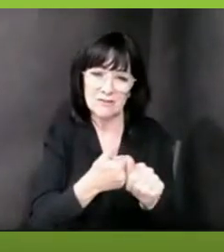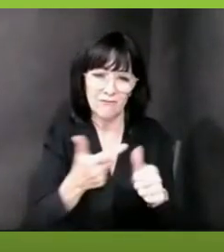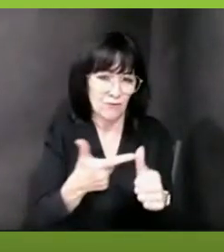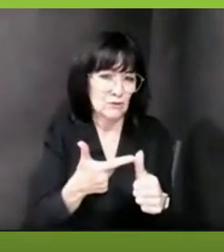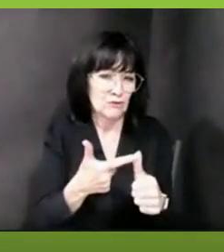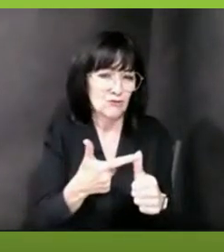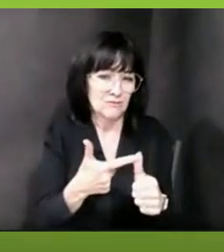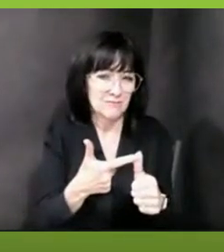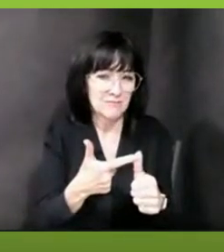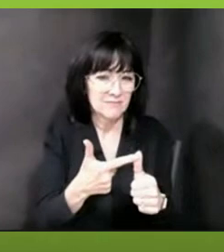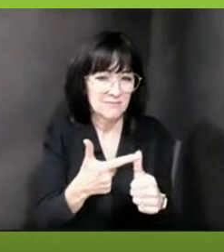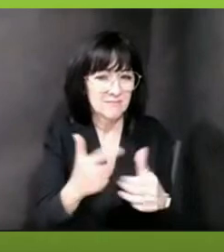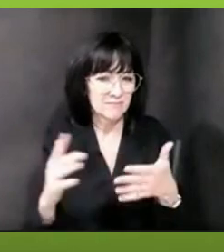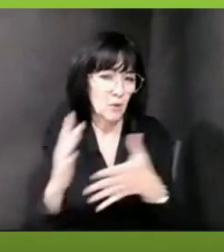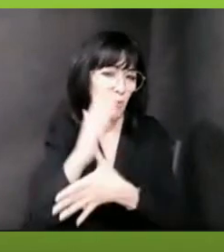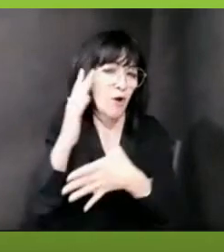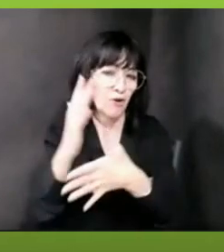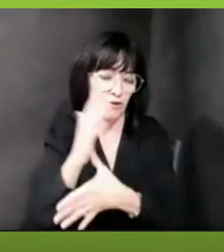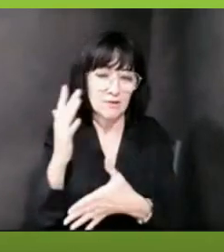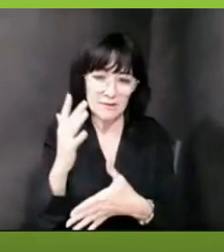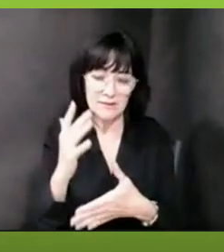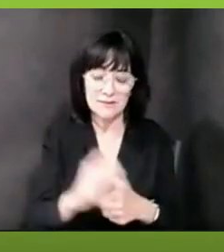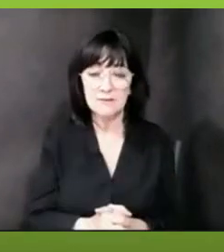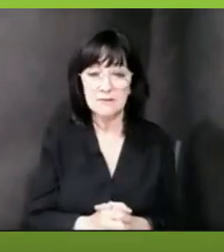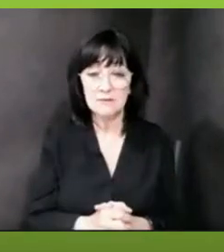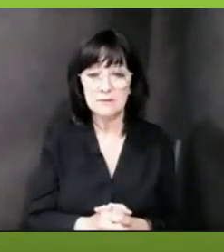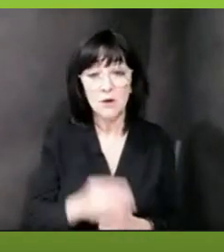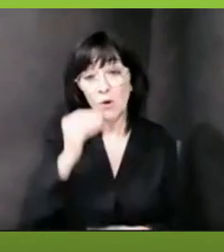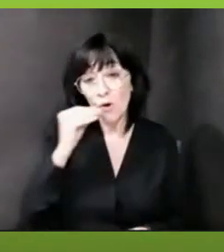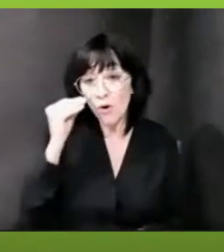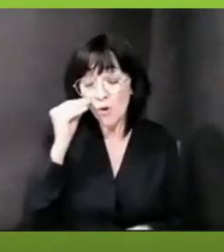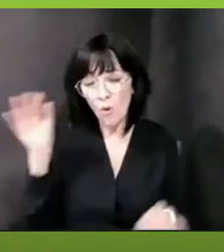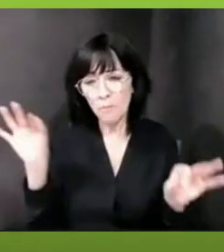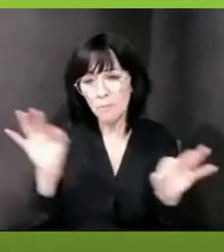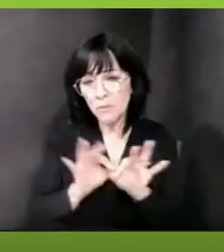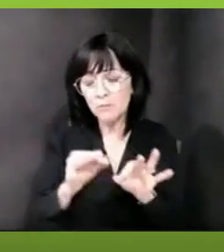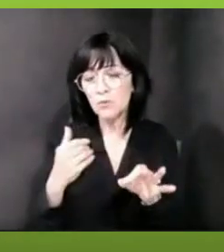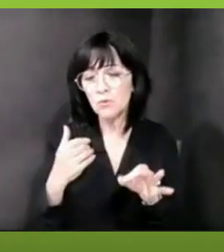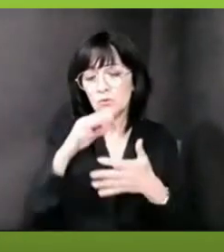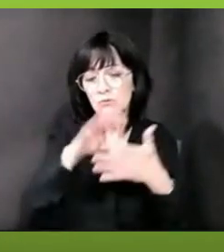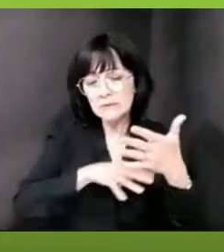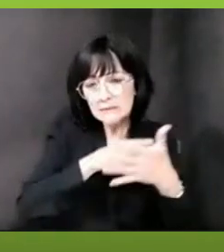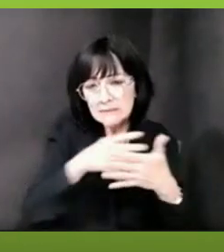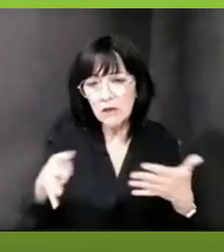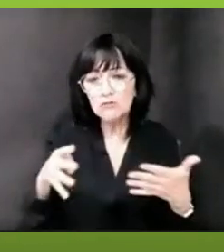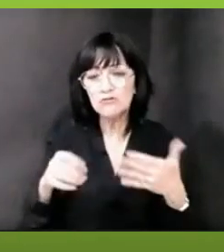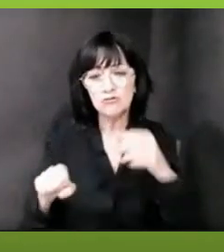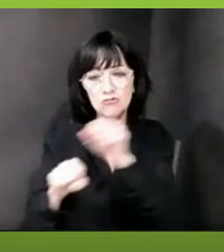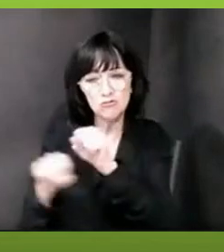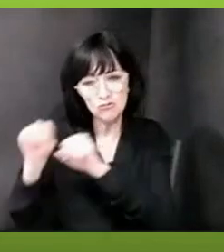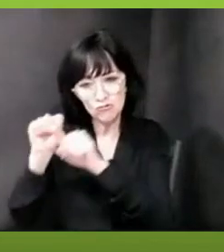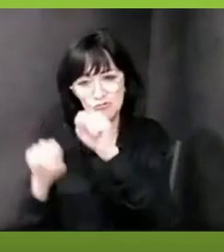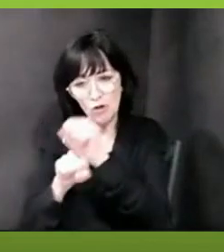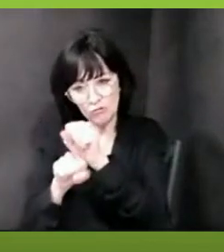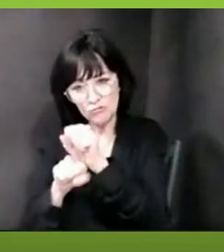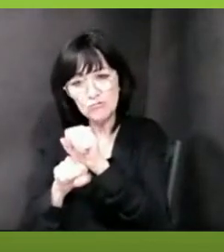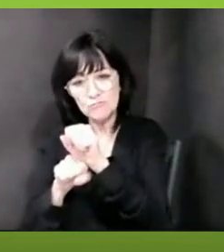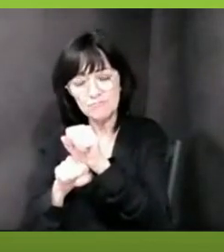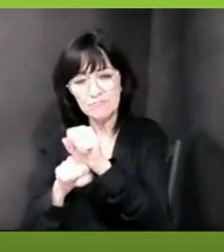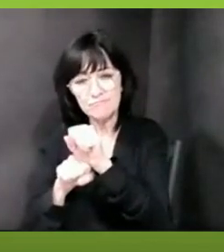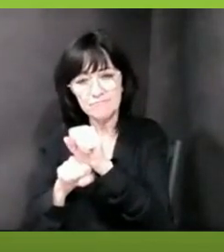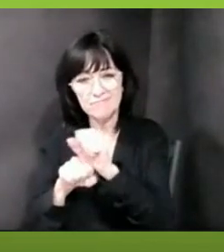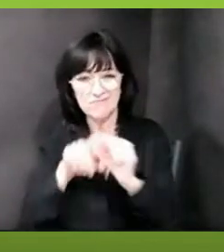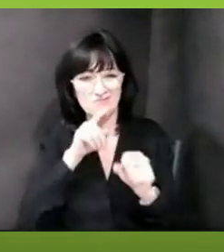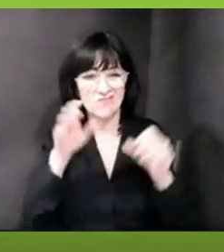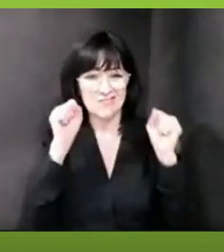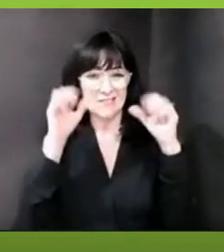And just simple as having structure and schedule at home. It's really amazing. I have noticed that once we can work